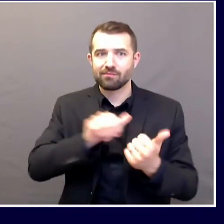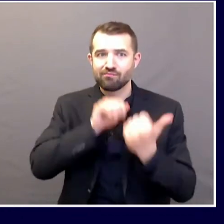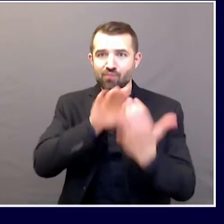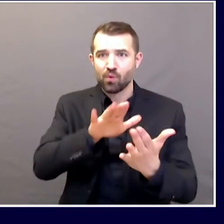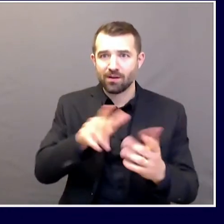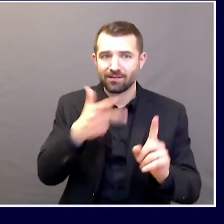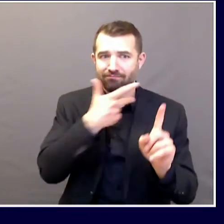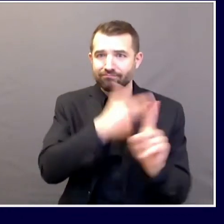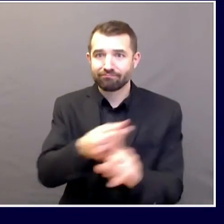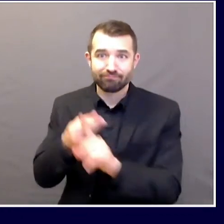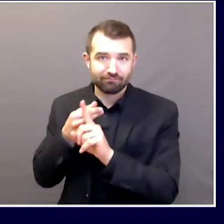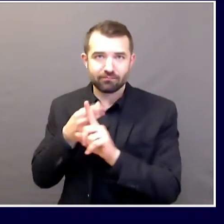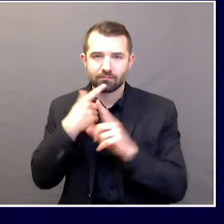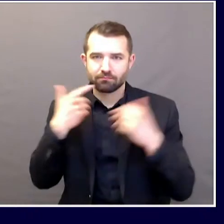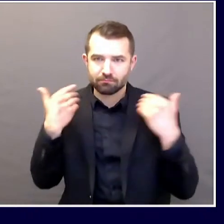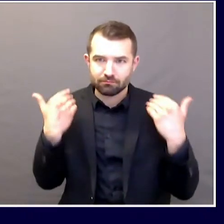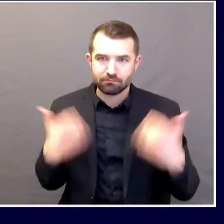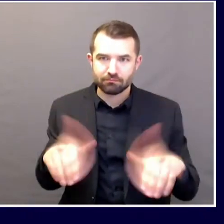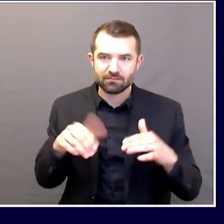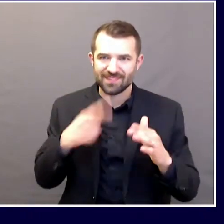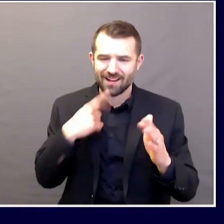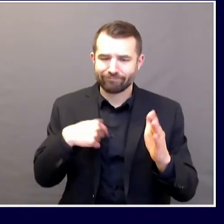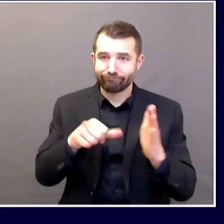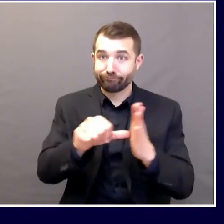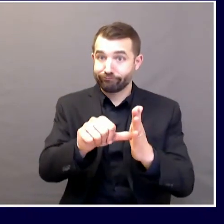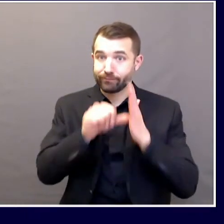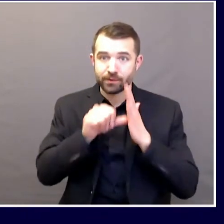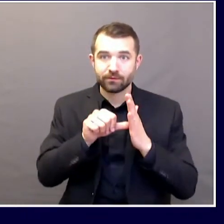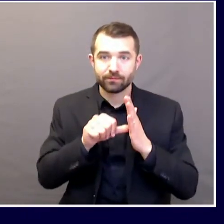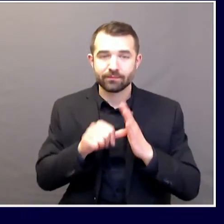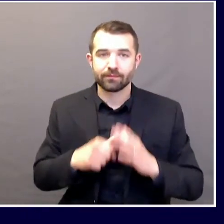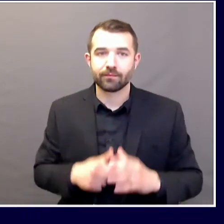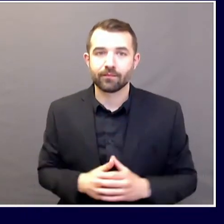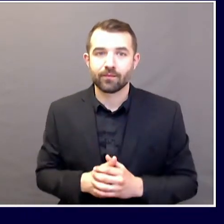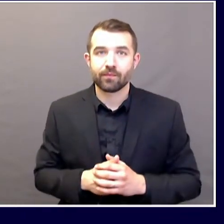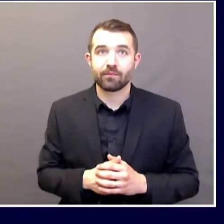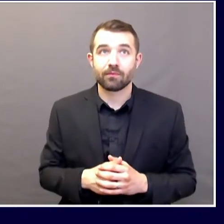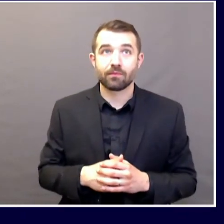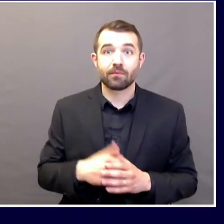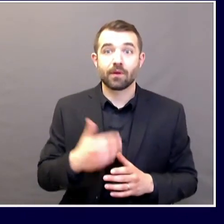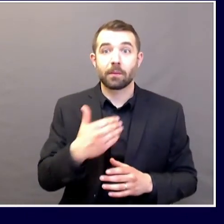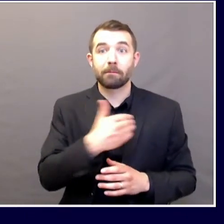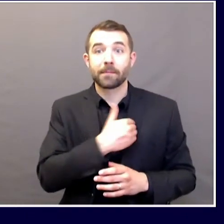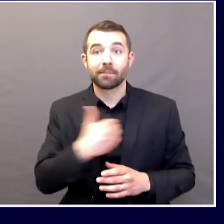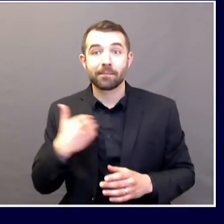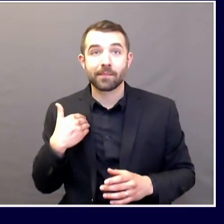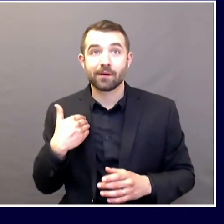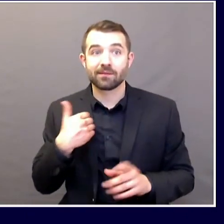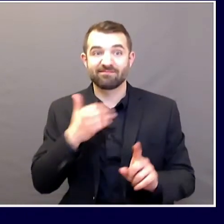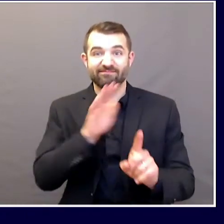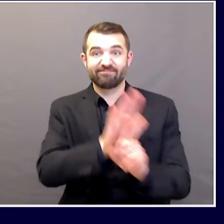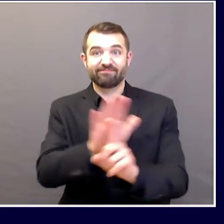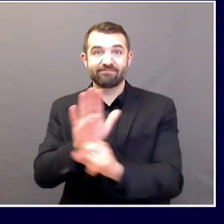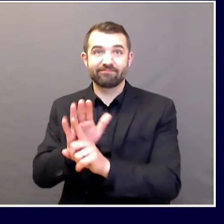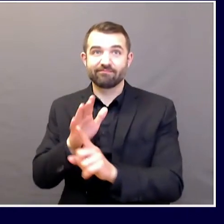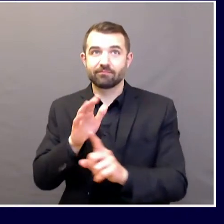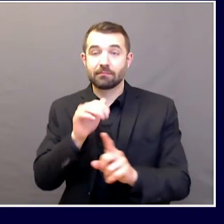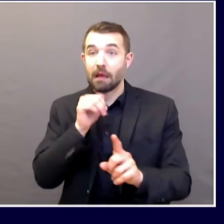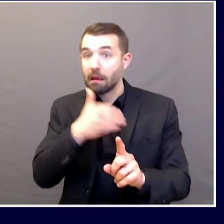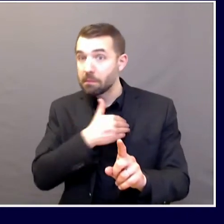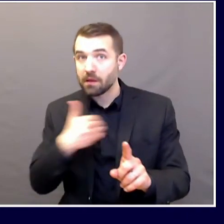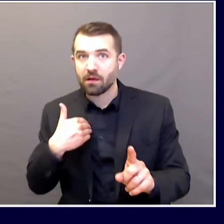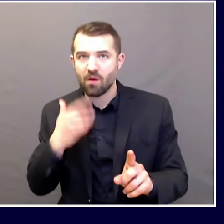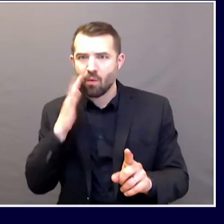some in Maine, those members who have deep connections with the tribe, even though they may not be tribal members. I've been, again, uniformly